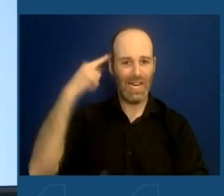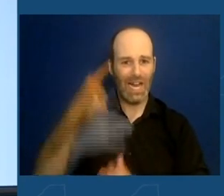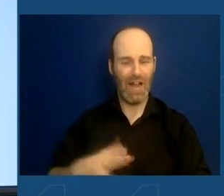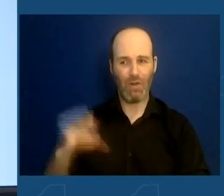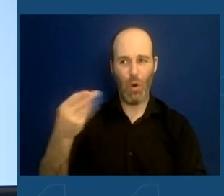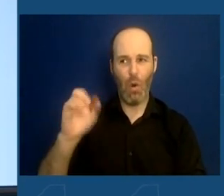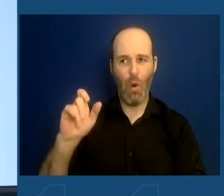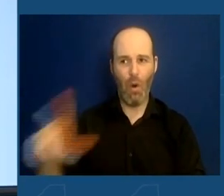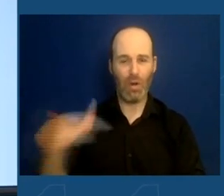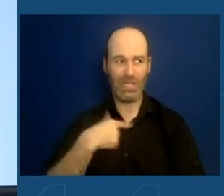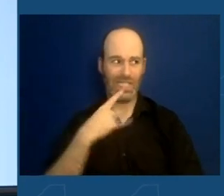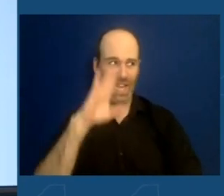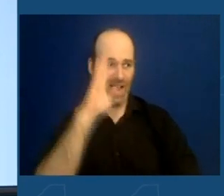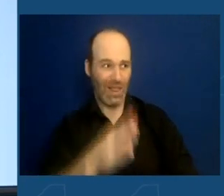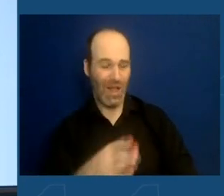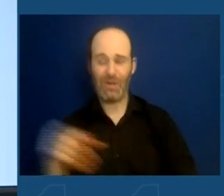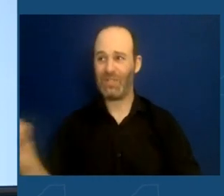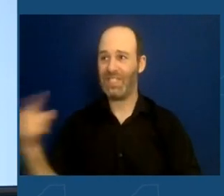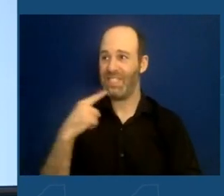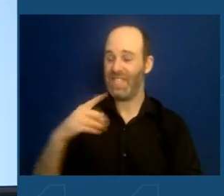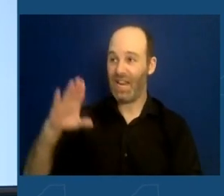Governor,